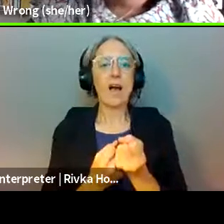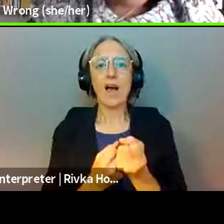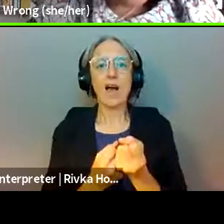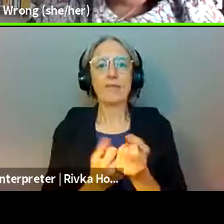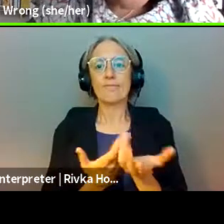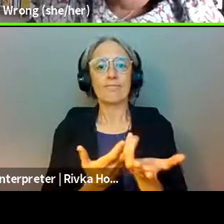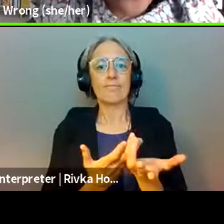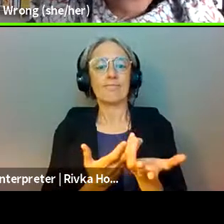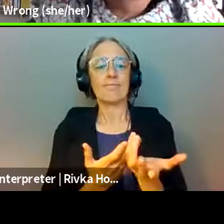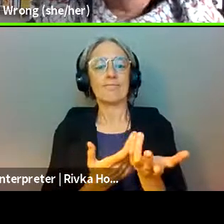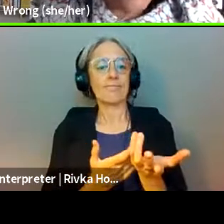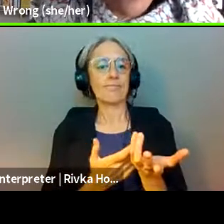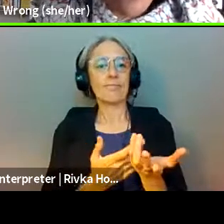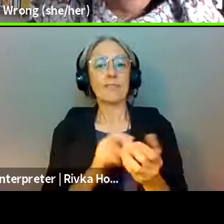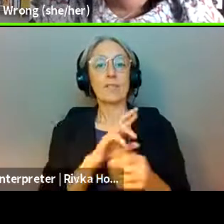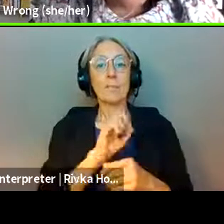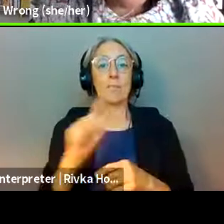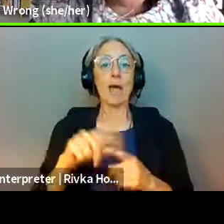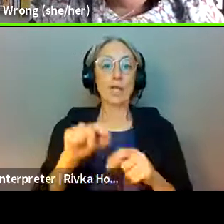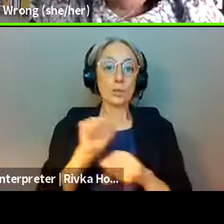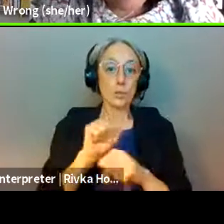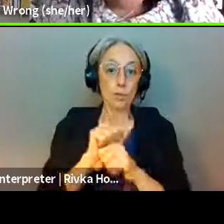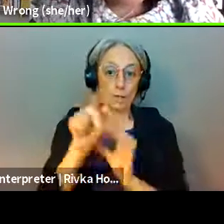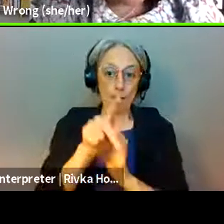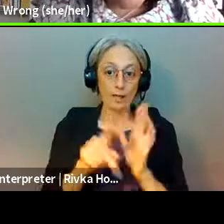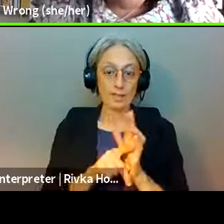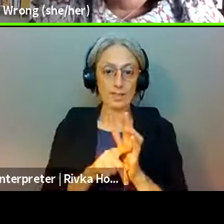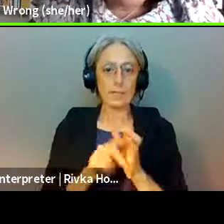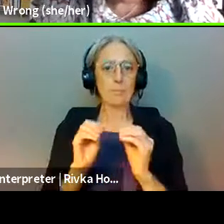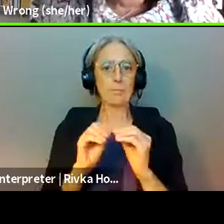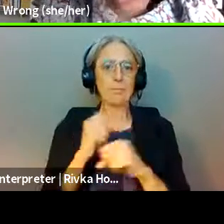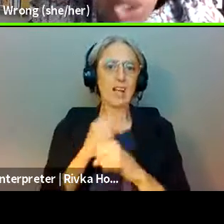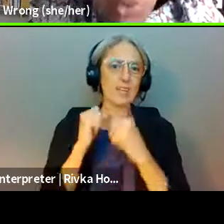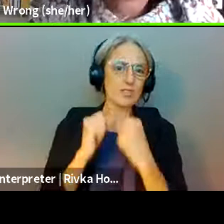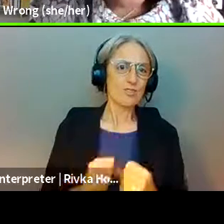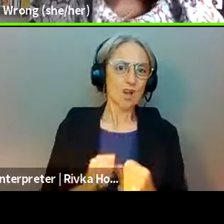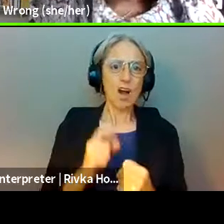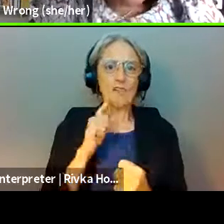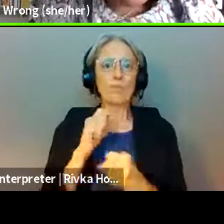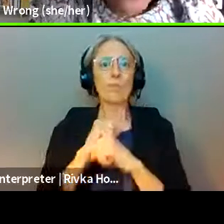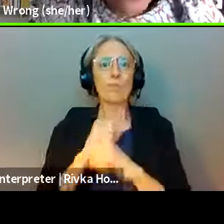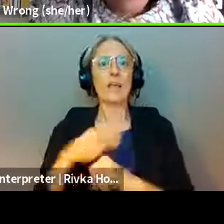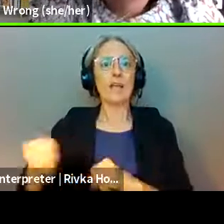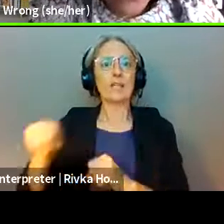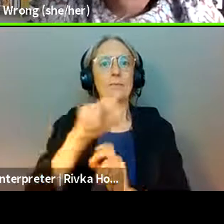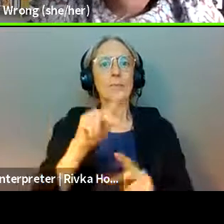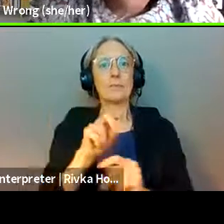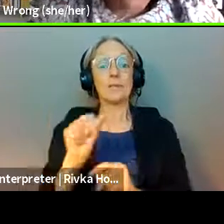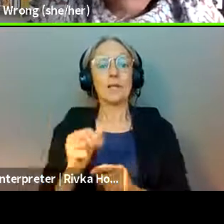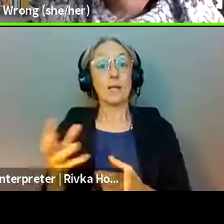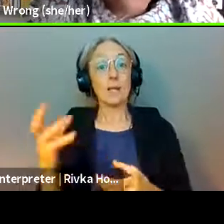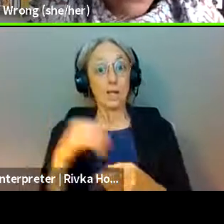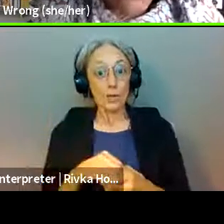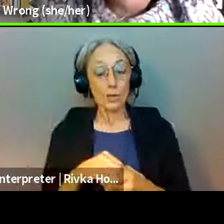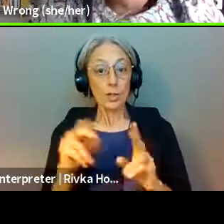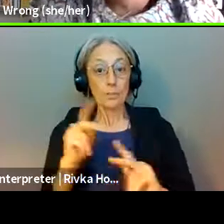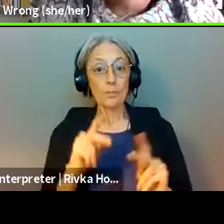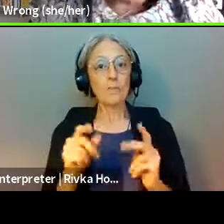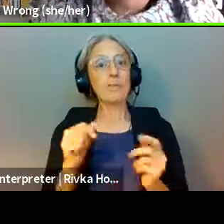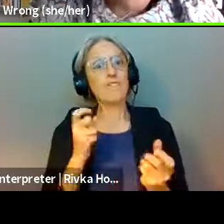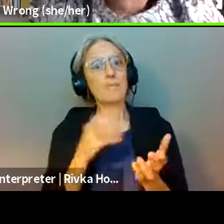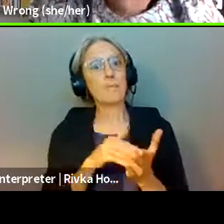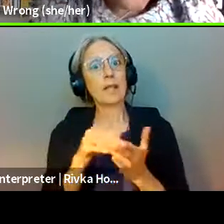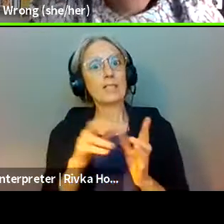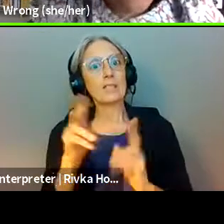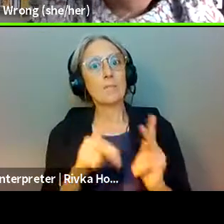workplace return to work policies that protect people with disabilities, including the millions of people with long COVID who